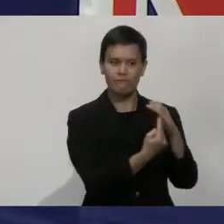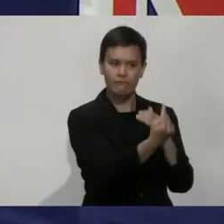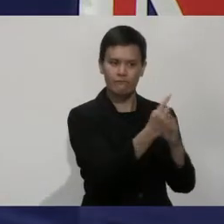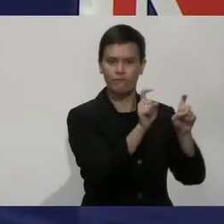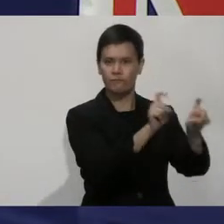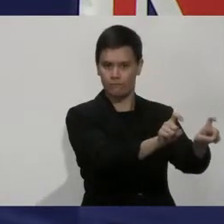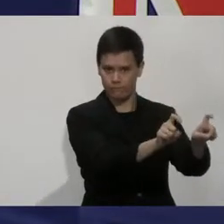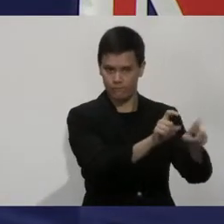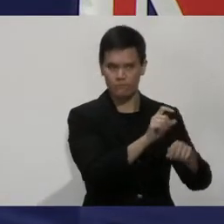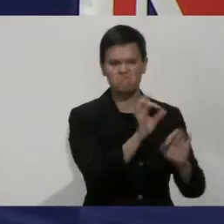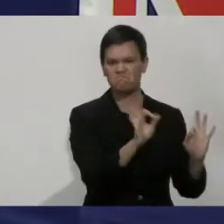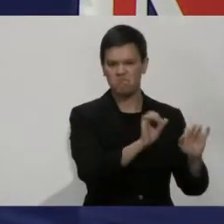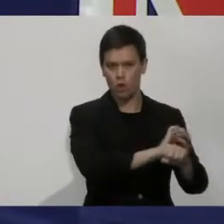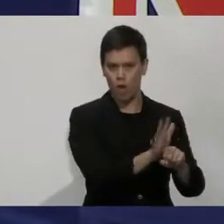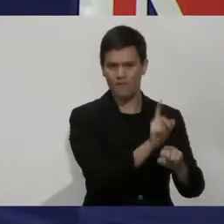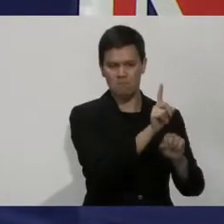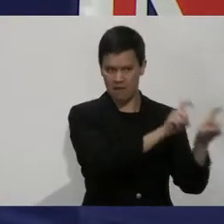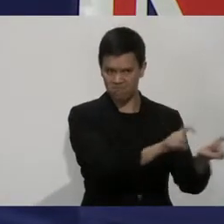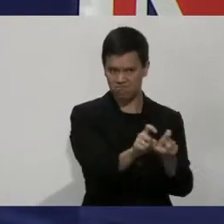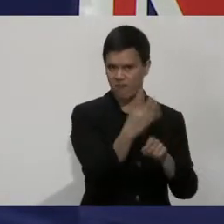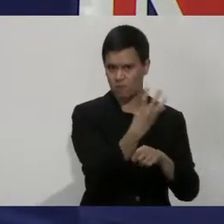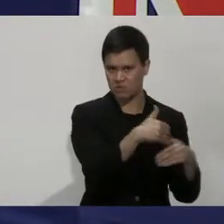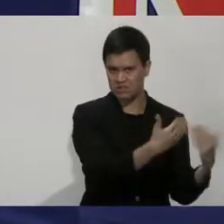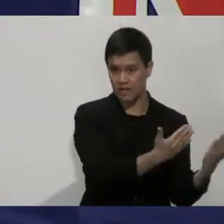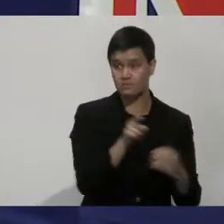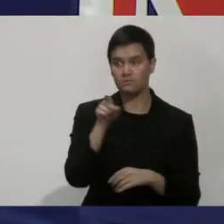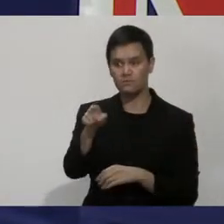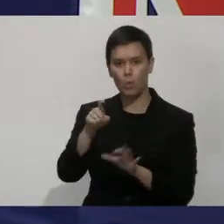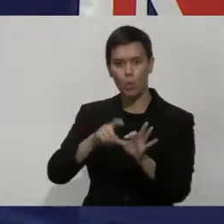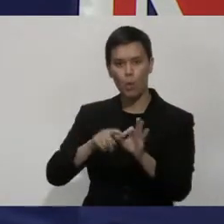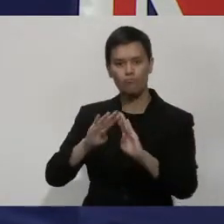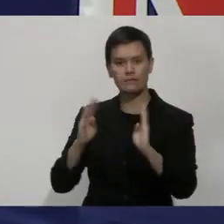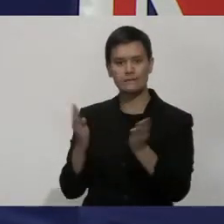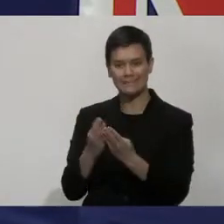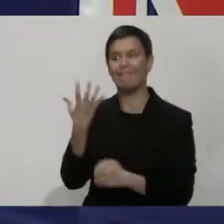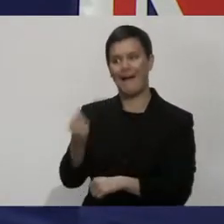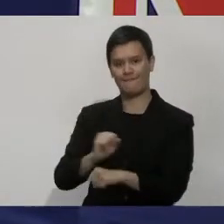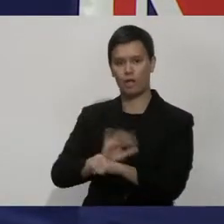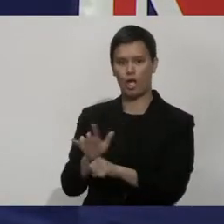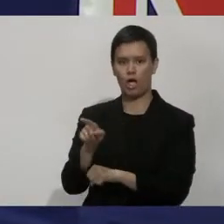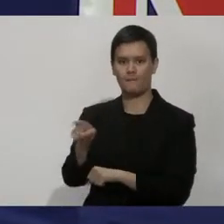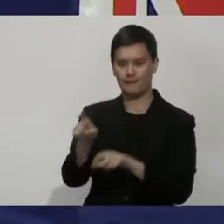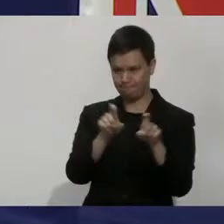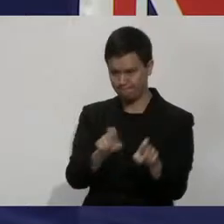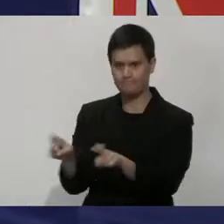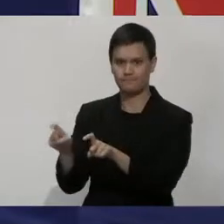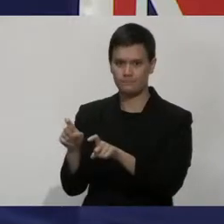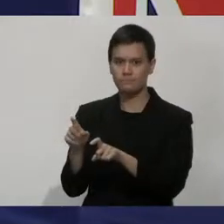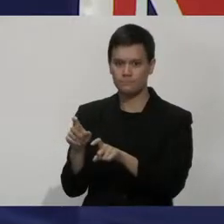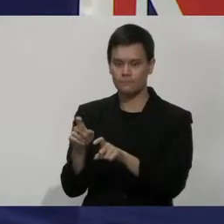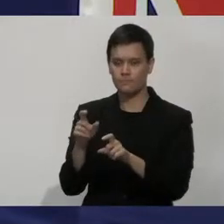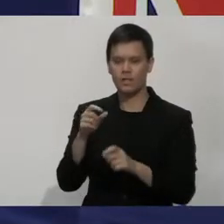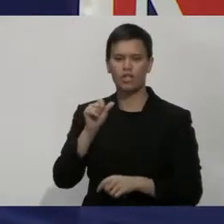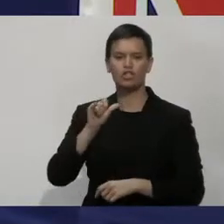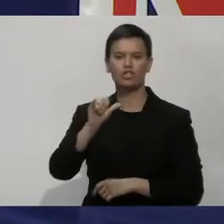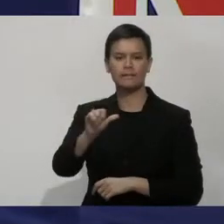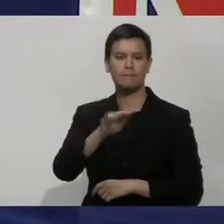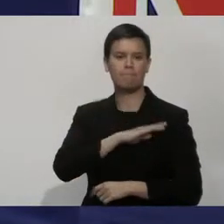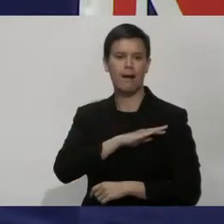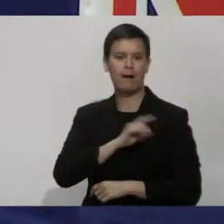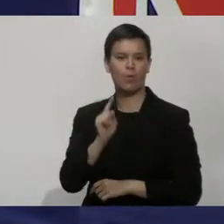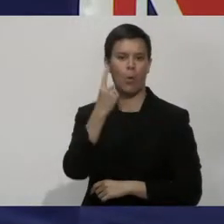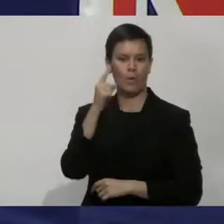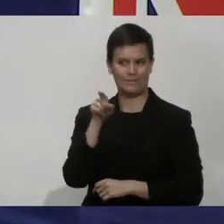cases, positive cases that are being looked after there. Gloves, of course, don't stop contamination